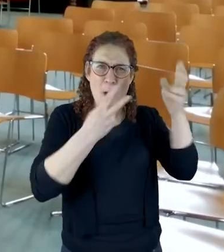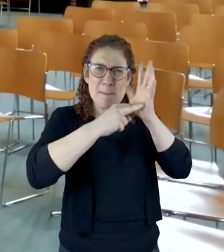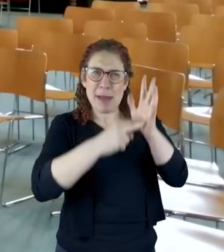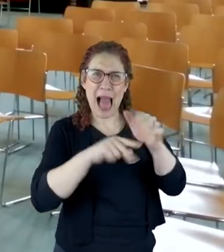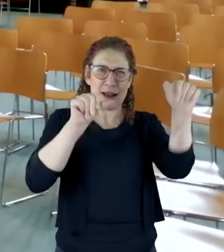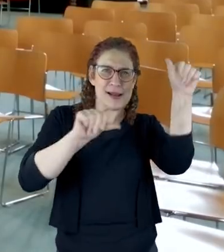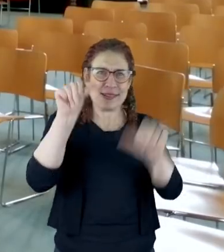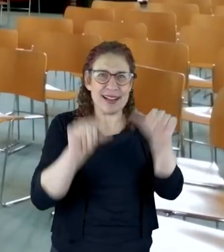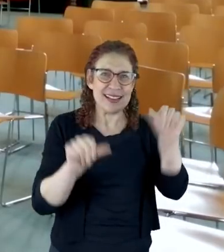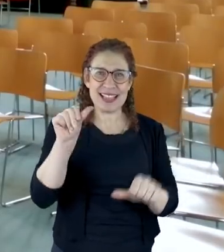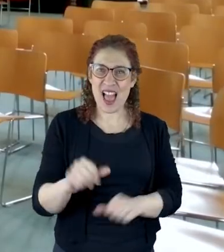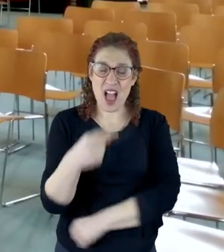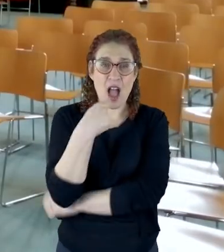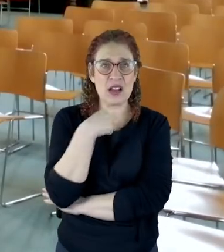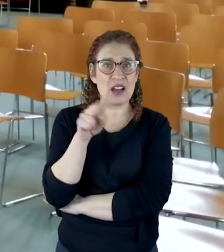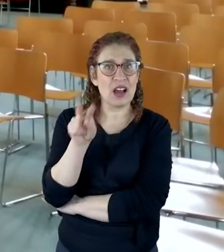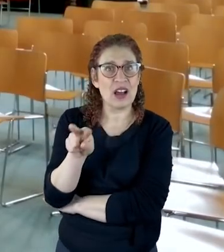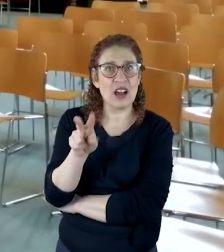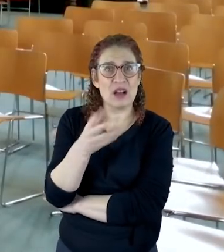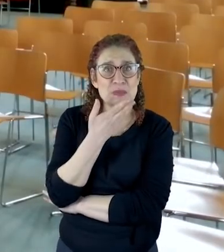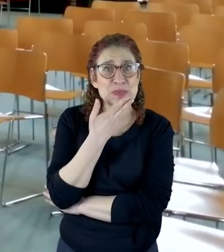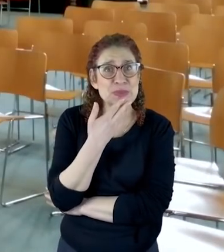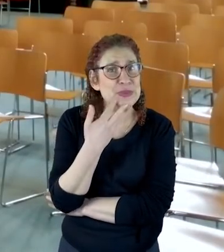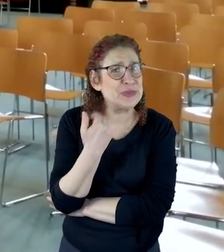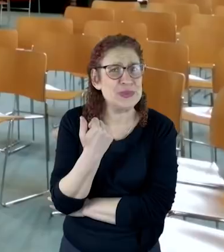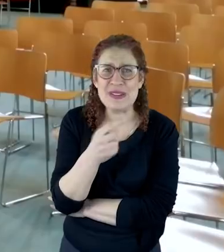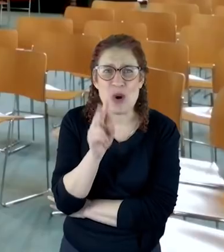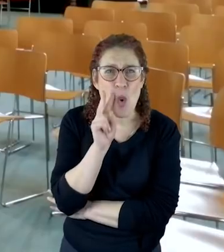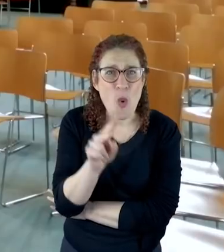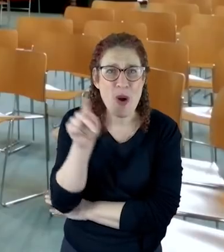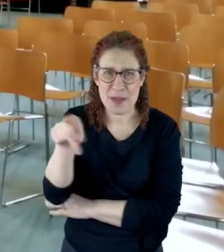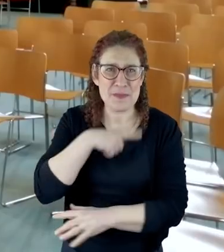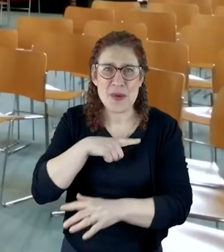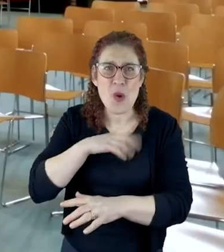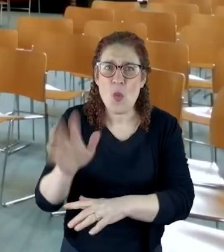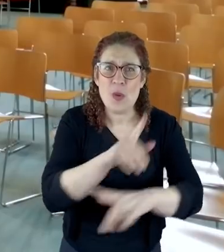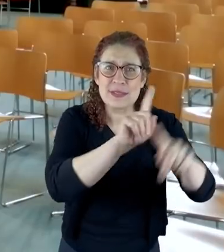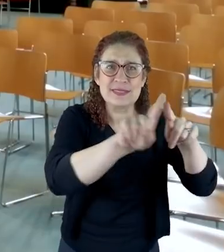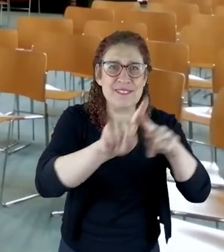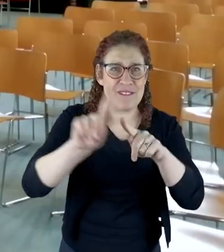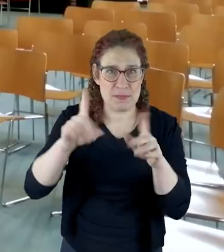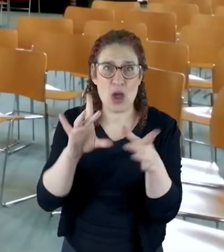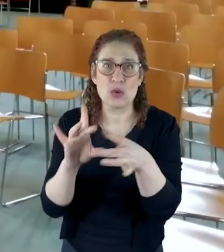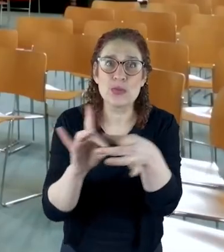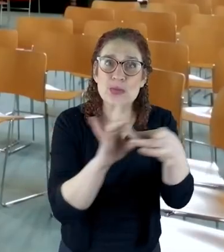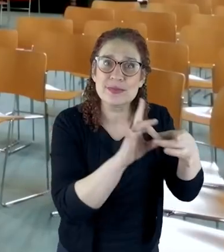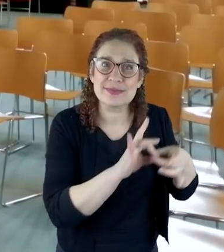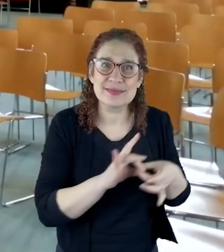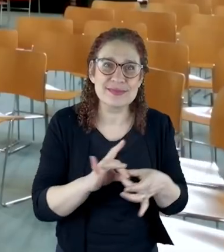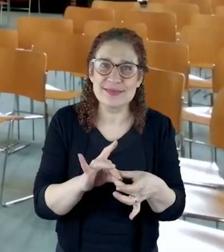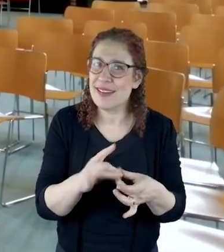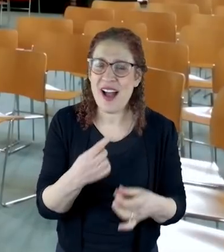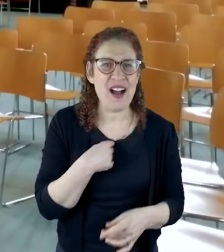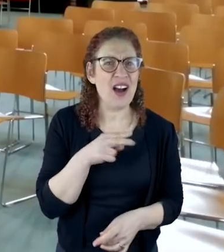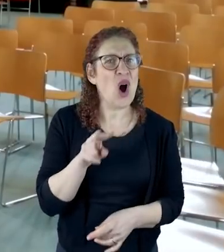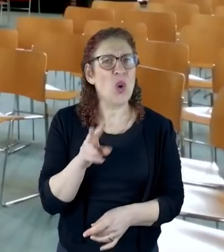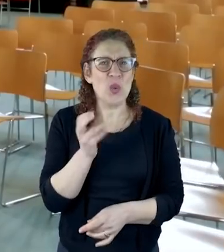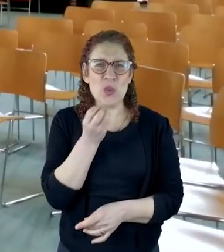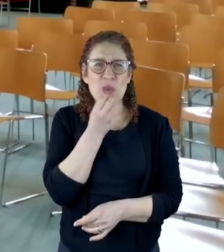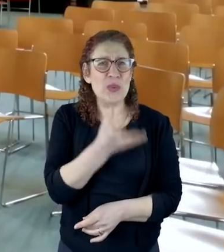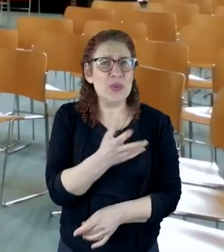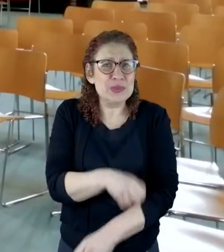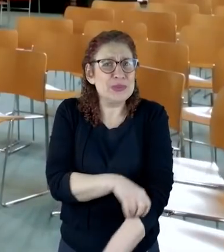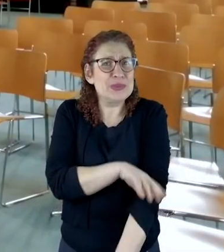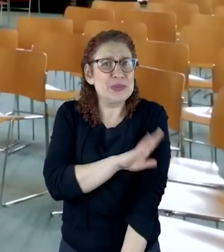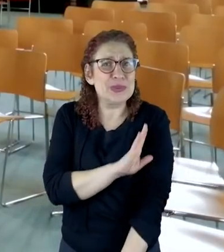together. And that in itself has been a beautiful expression of unity. And then to see the joy that